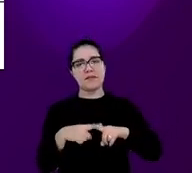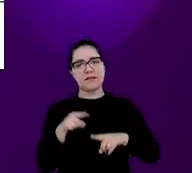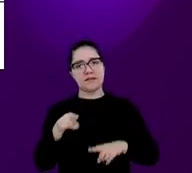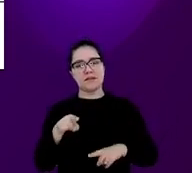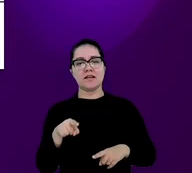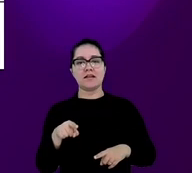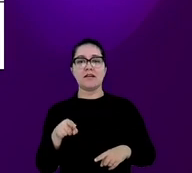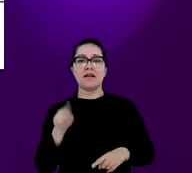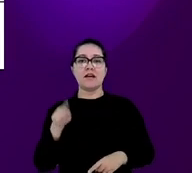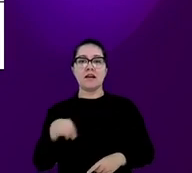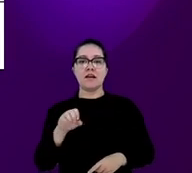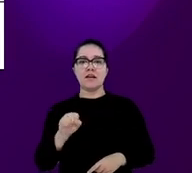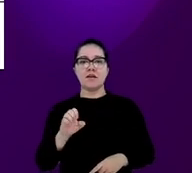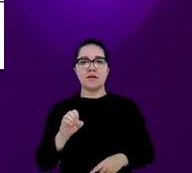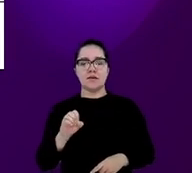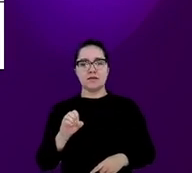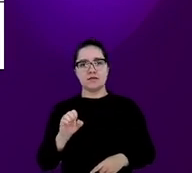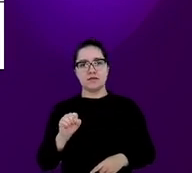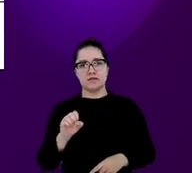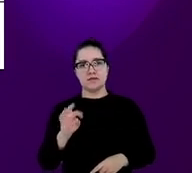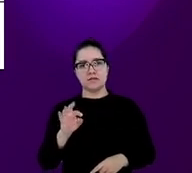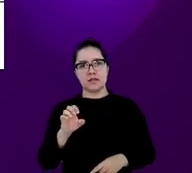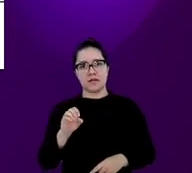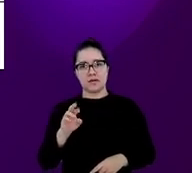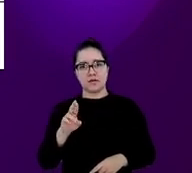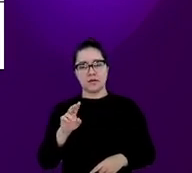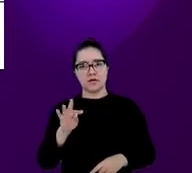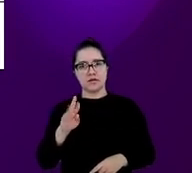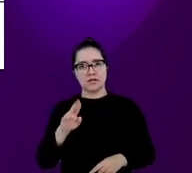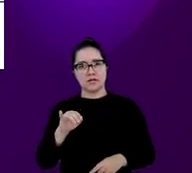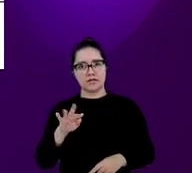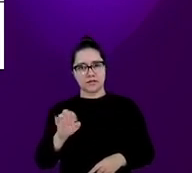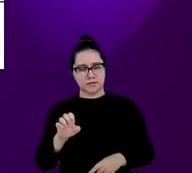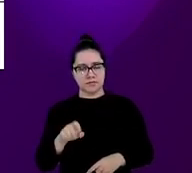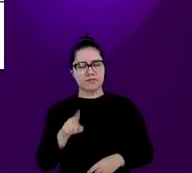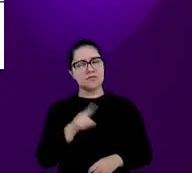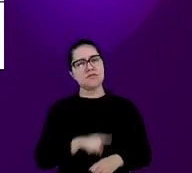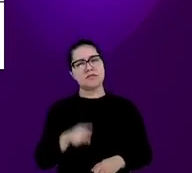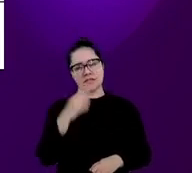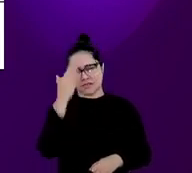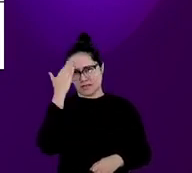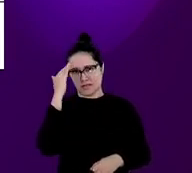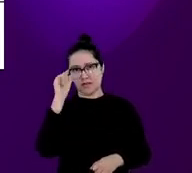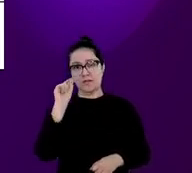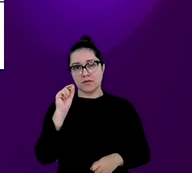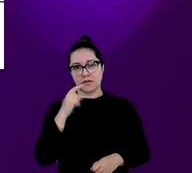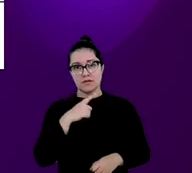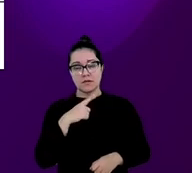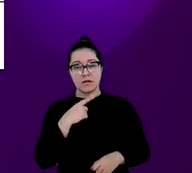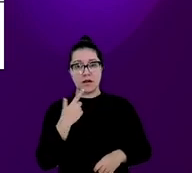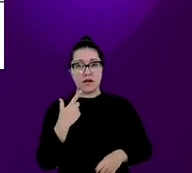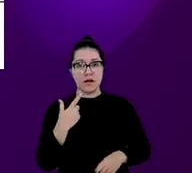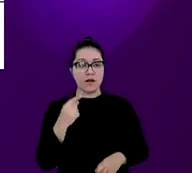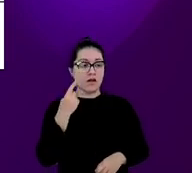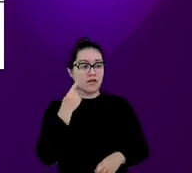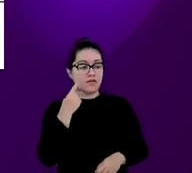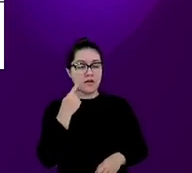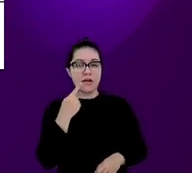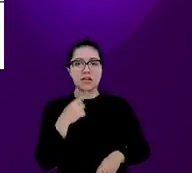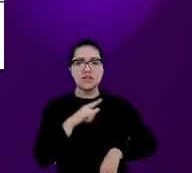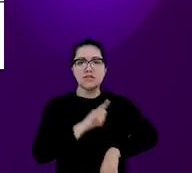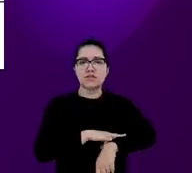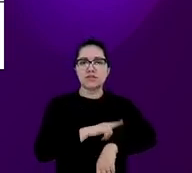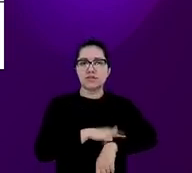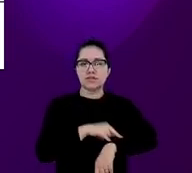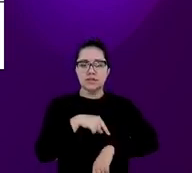we quantify dopamine in the urine of the patients, and we saw a huge increase in dopamine in